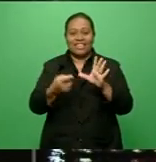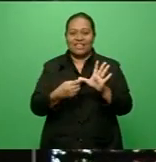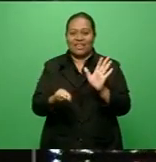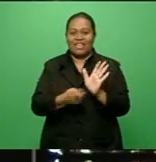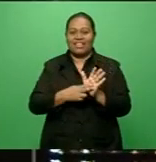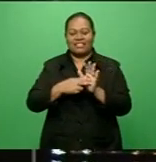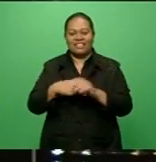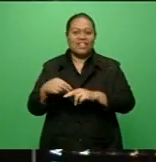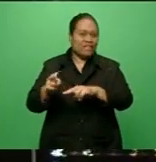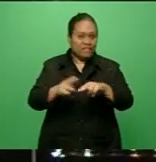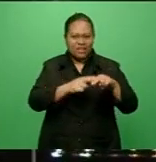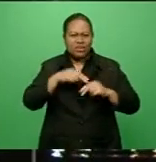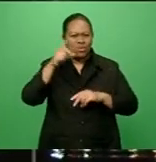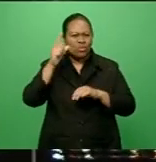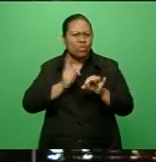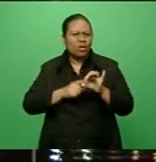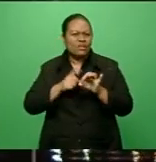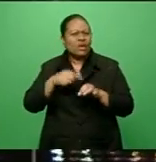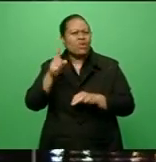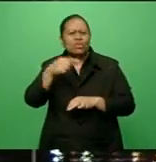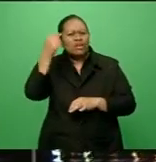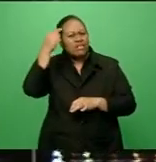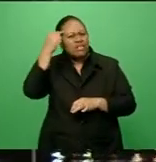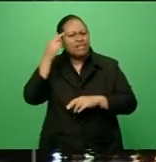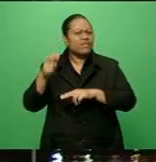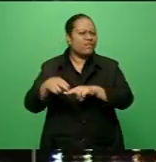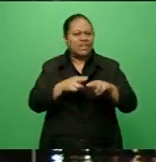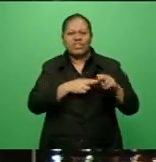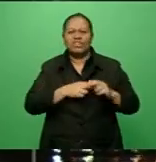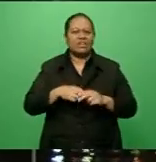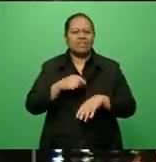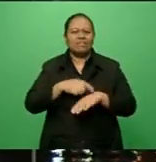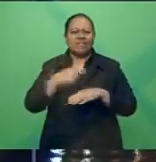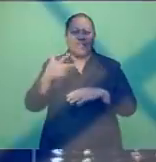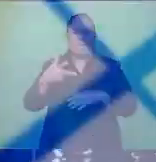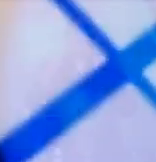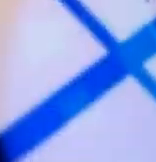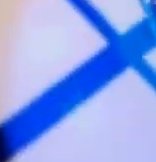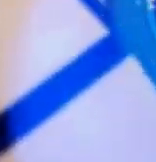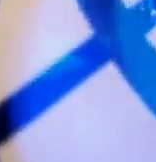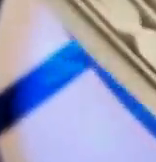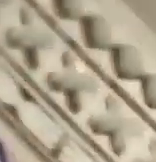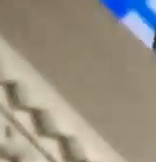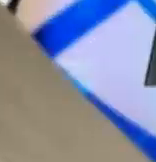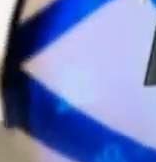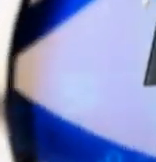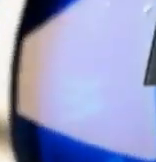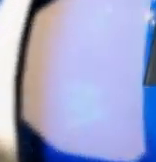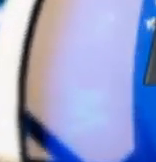In Fijian Pulse, we asked, what do you think of Fiji's chances in the 8 Nations?